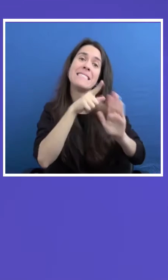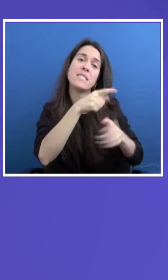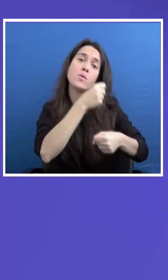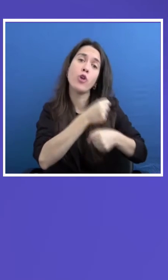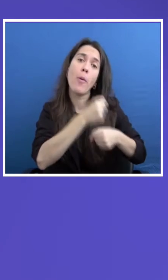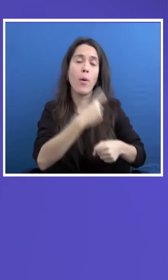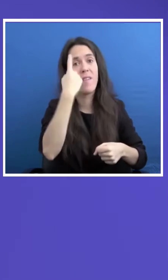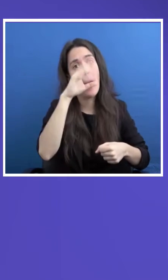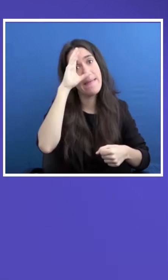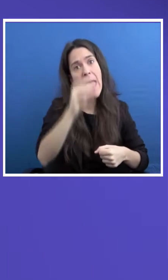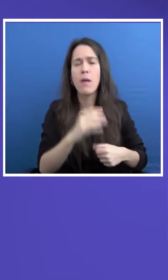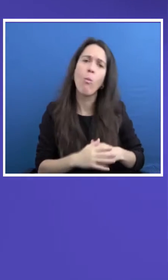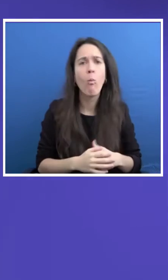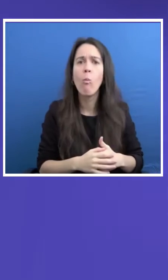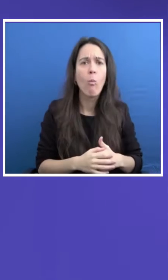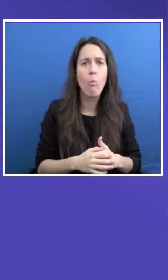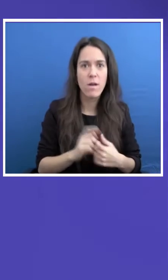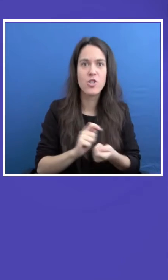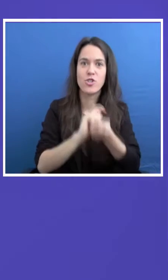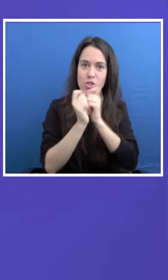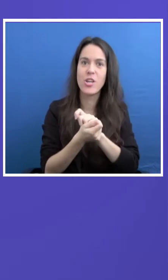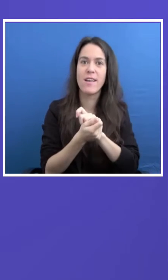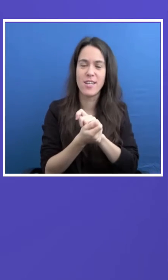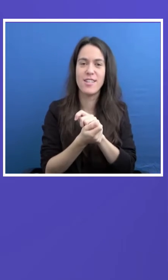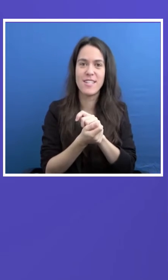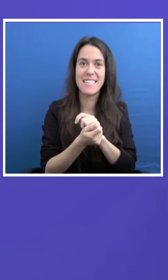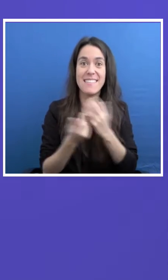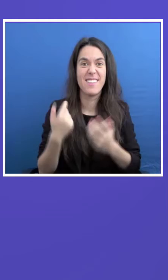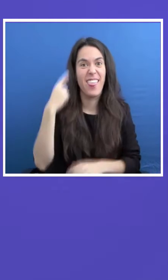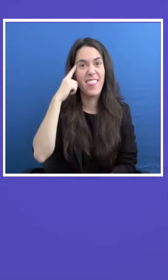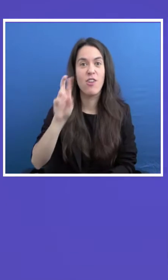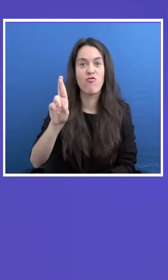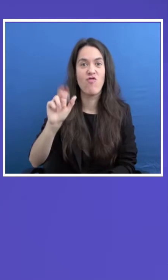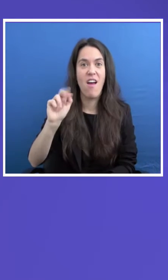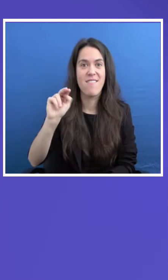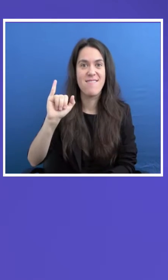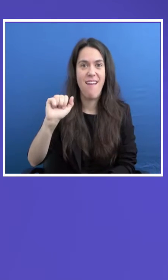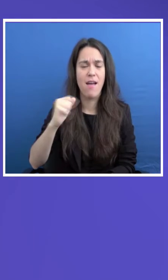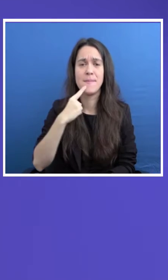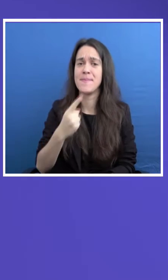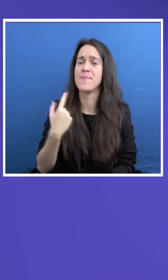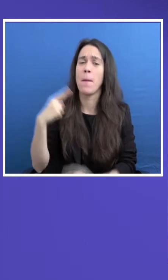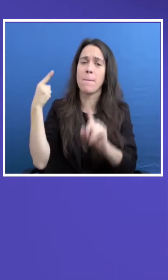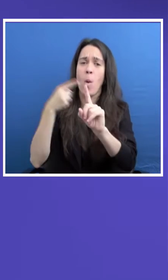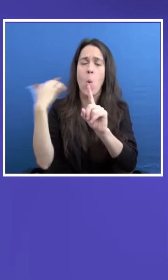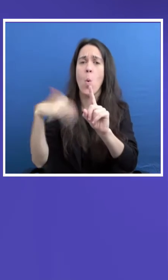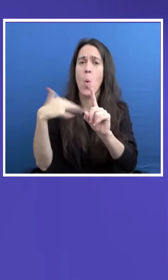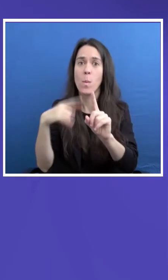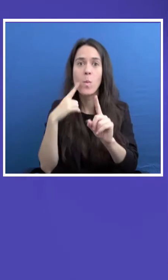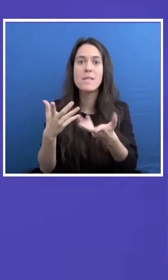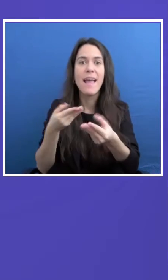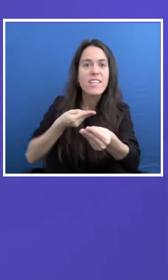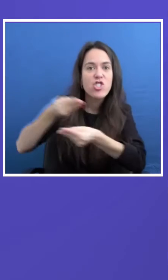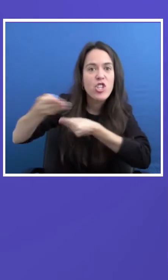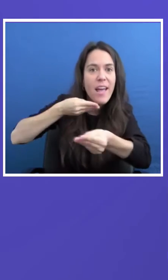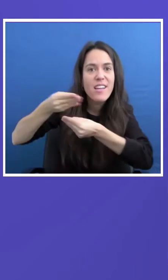can actively help to create. And then I think Rania made a really, really important point, and this is exchange and networks. I